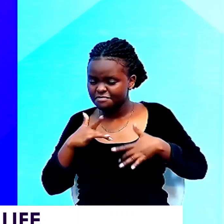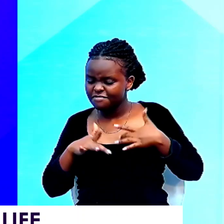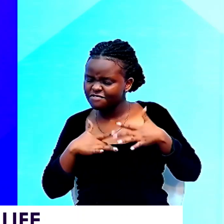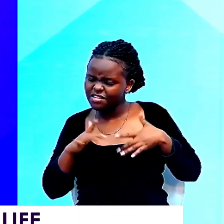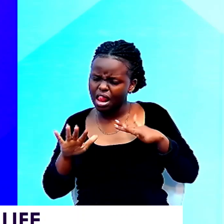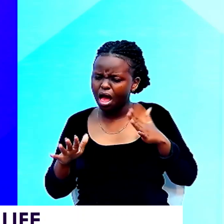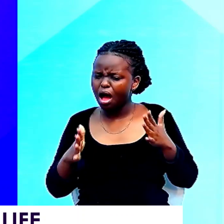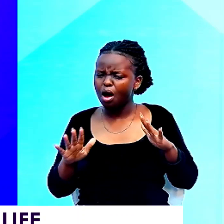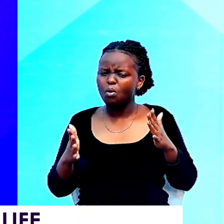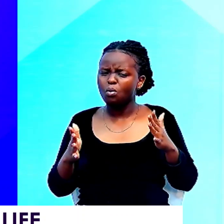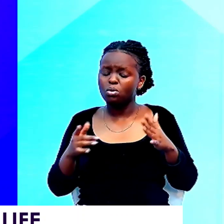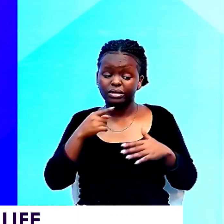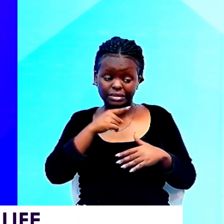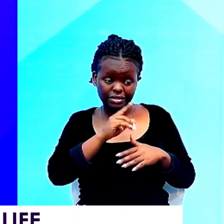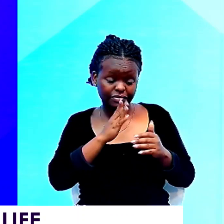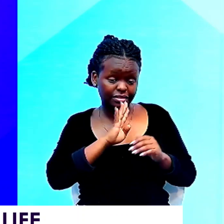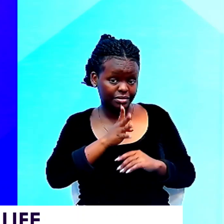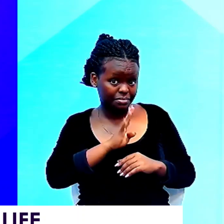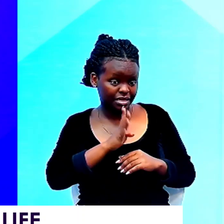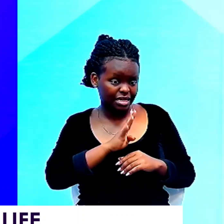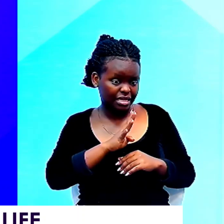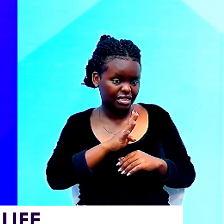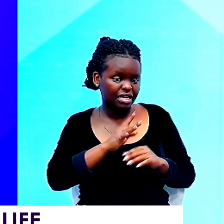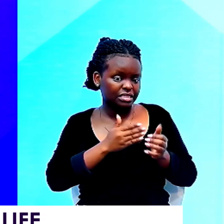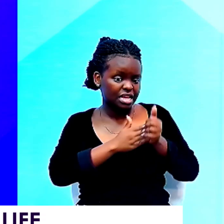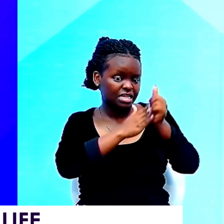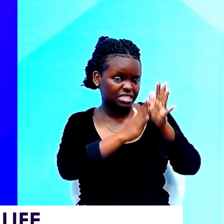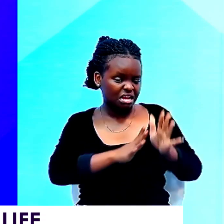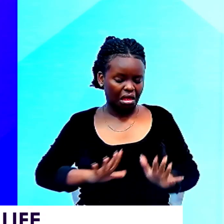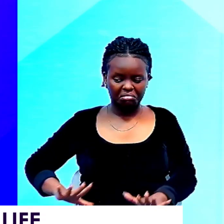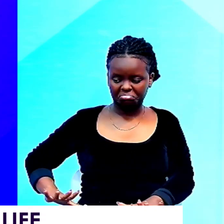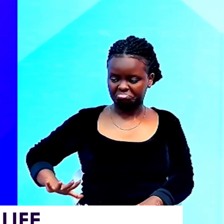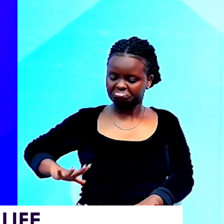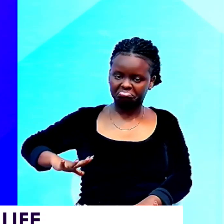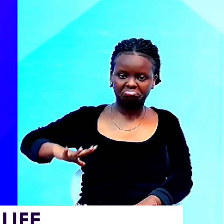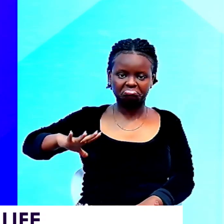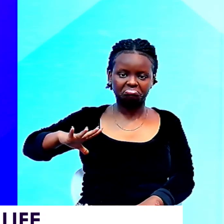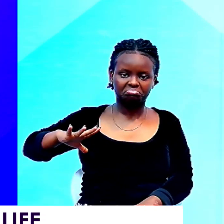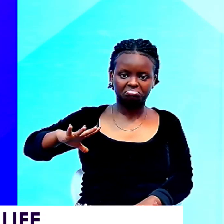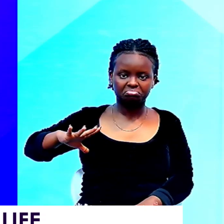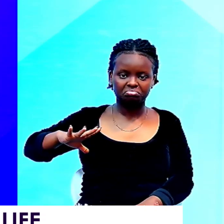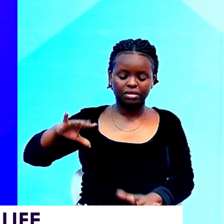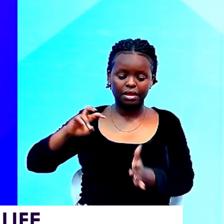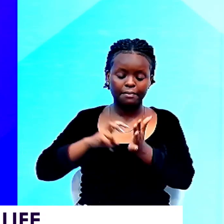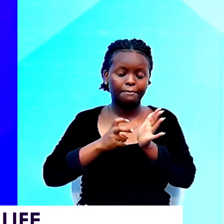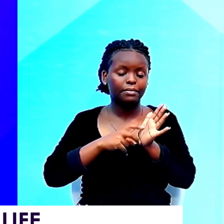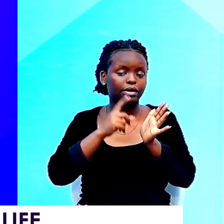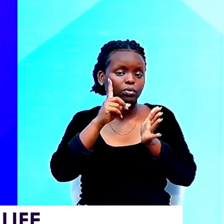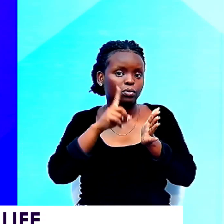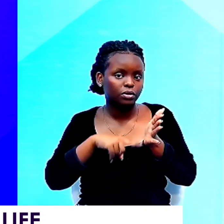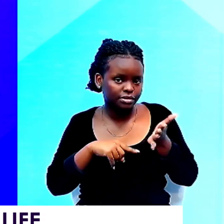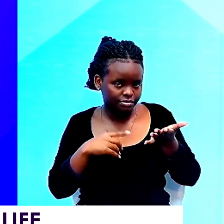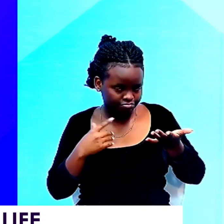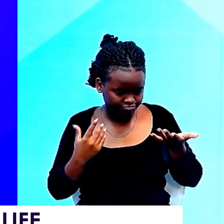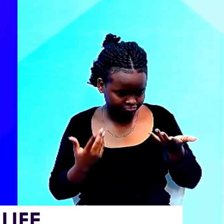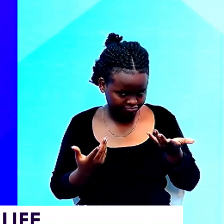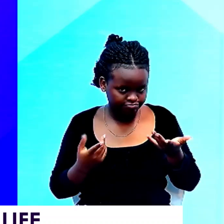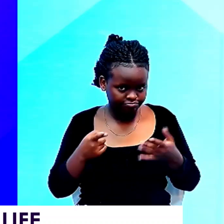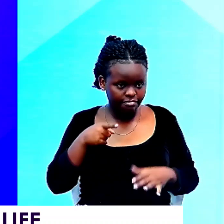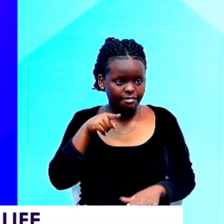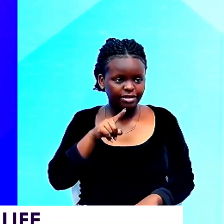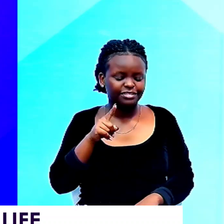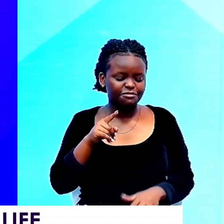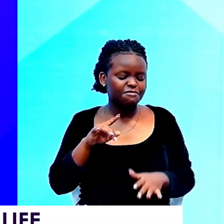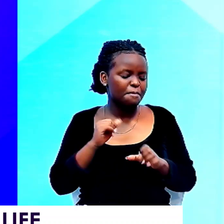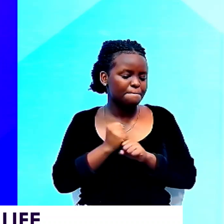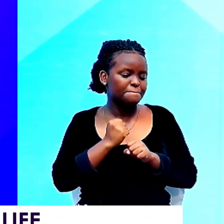by you speaking as a leader in an arrogant manner, it means that you have made me